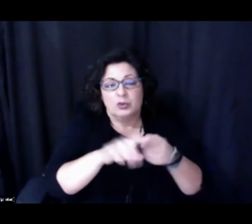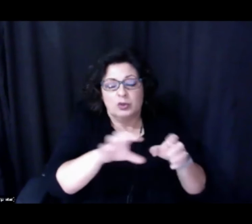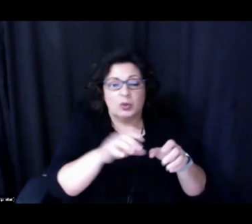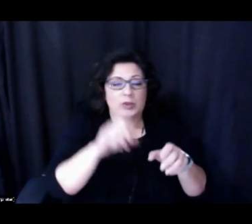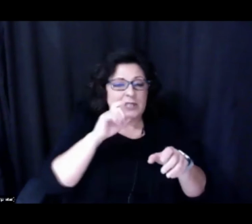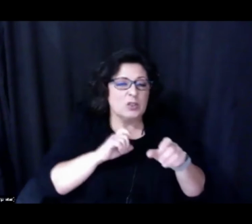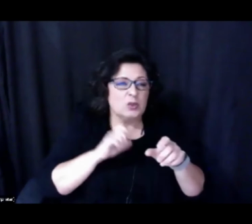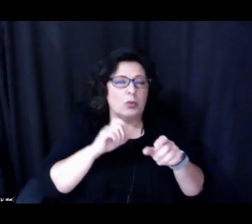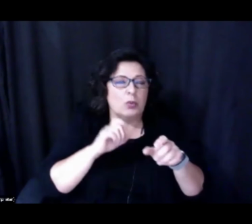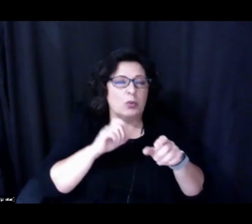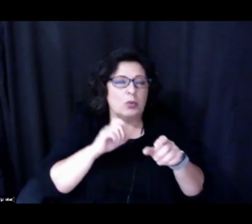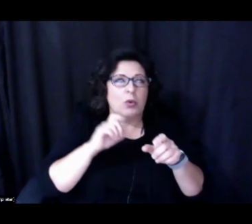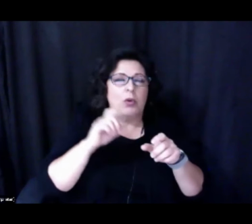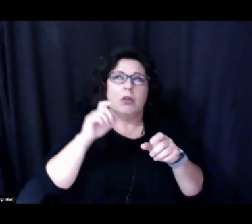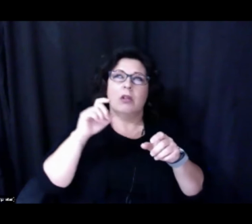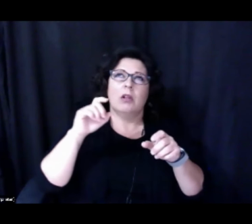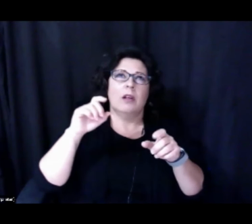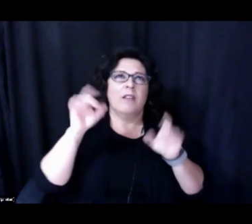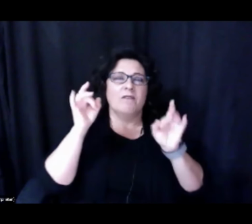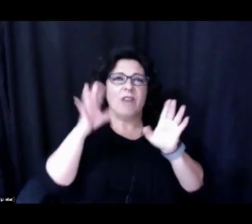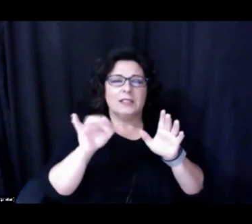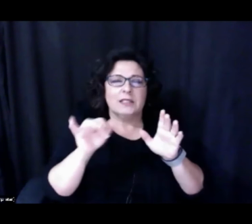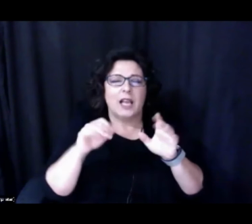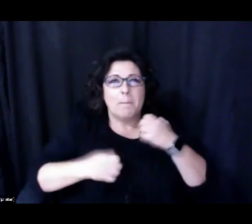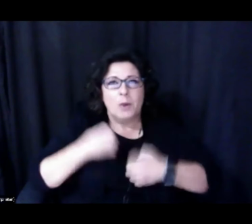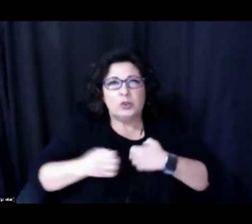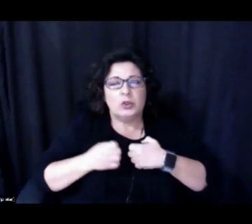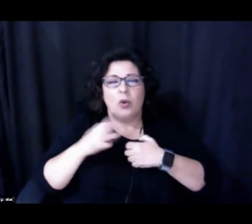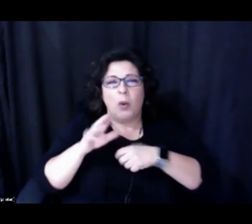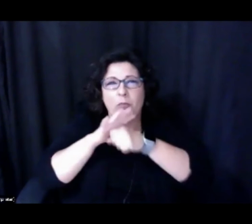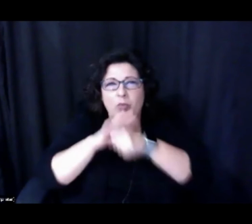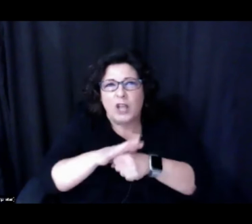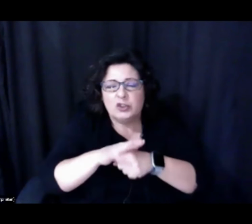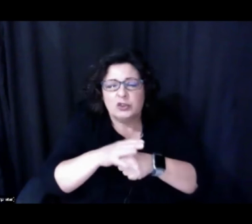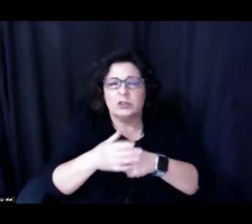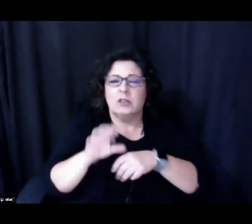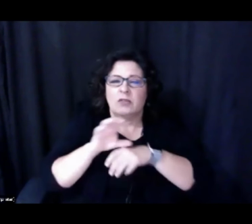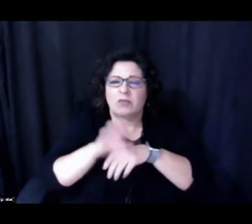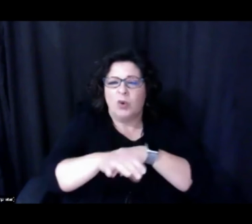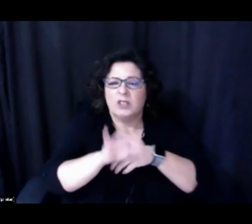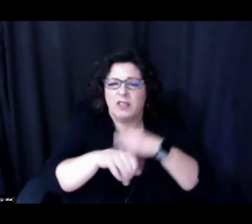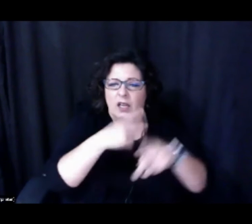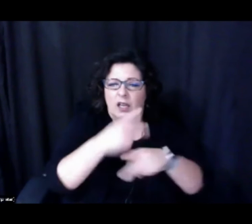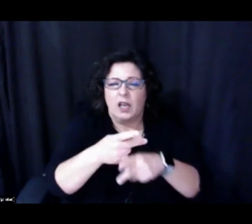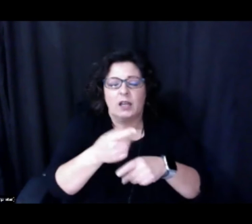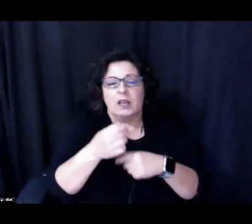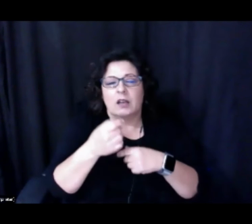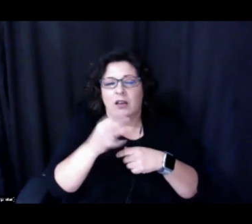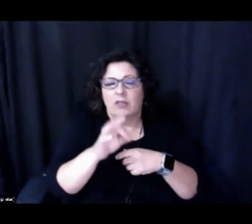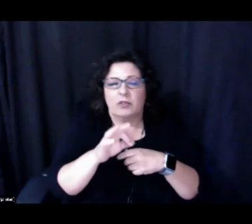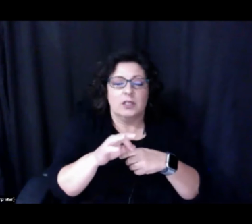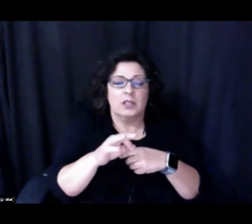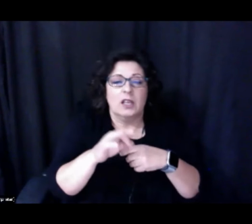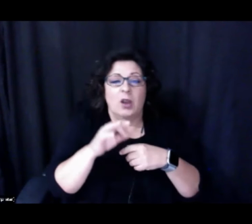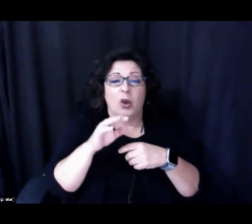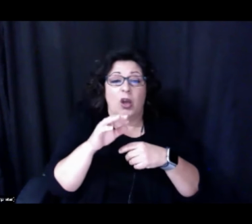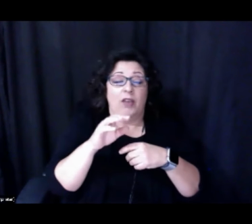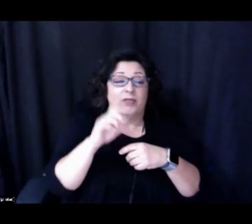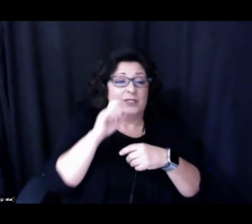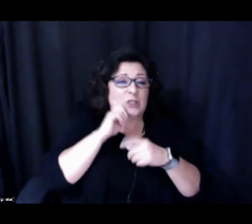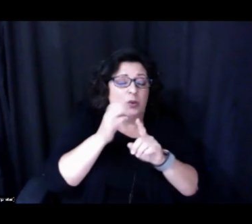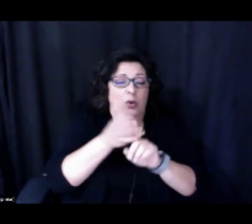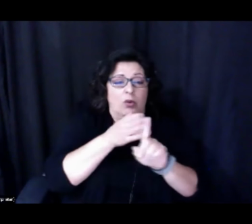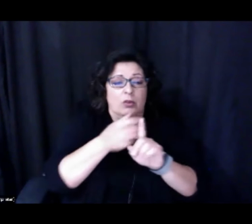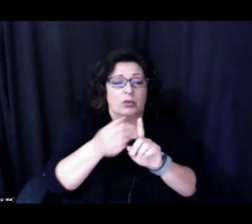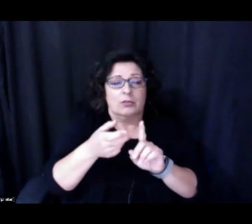like emotional manipulation, pressure, that sort of thing. So we start with this just because we all want to be on the